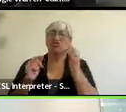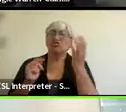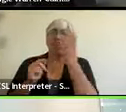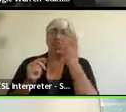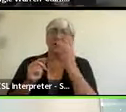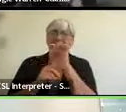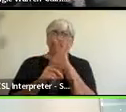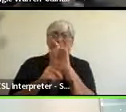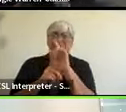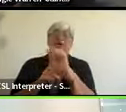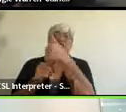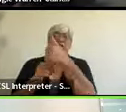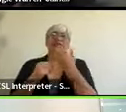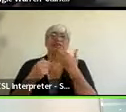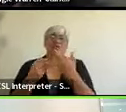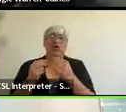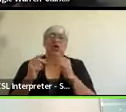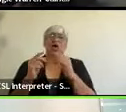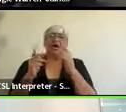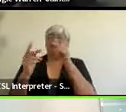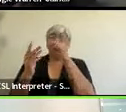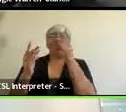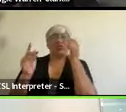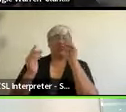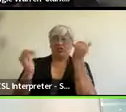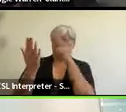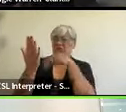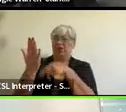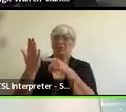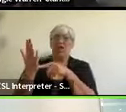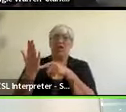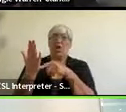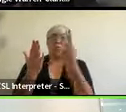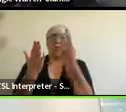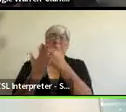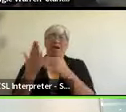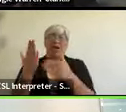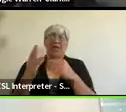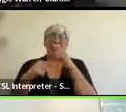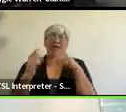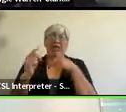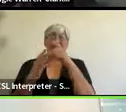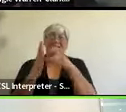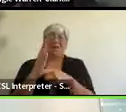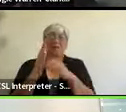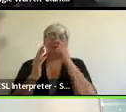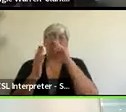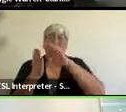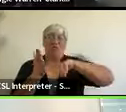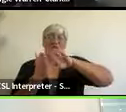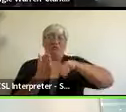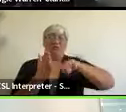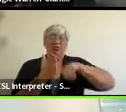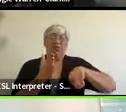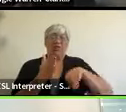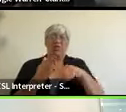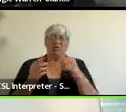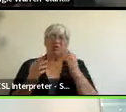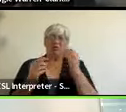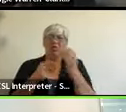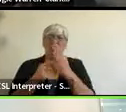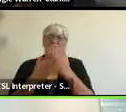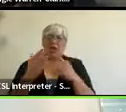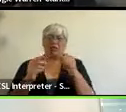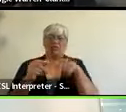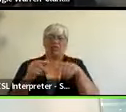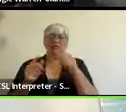one point I want to make. They scrapped the part about catering for disabled people, which is nearly a quarter of the society. But to do